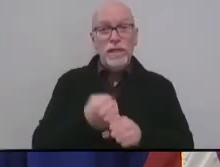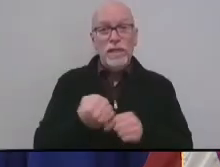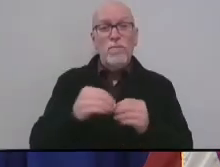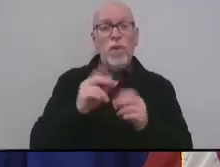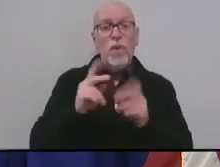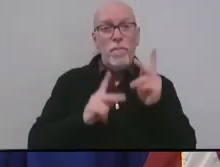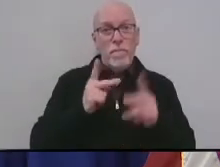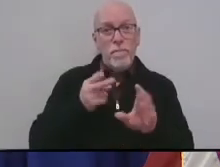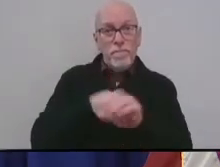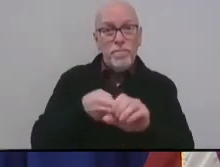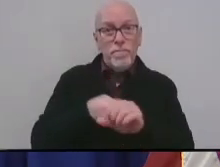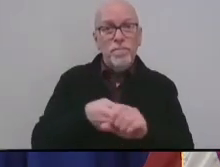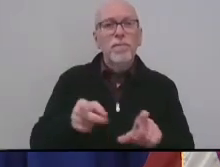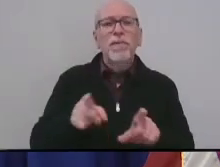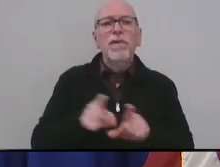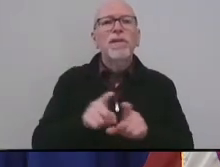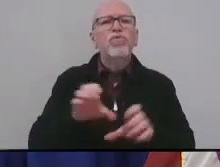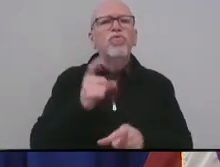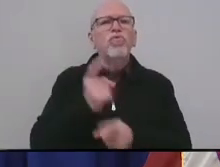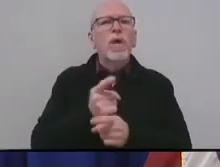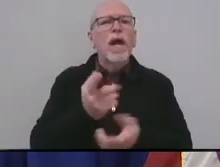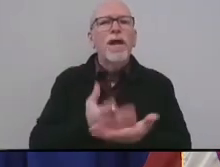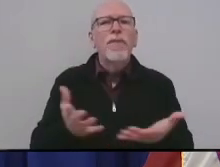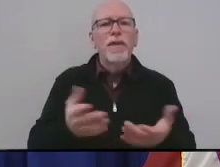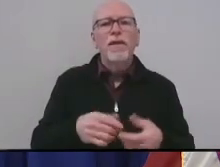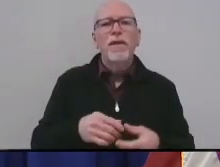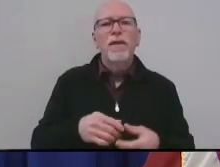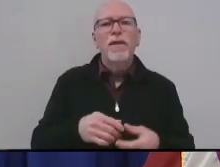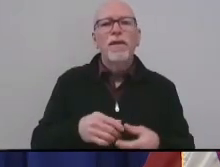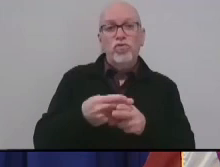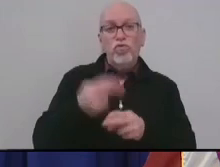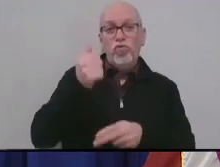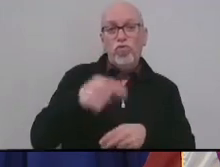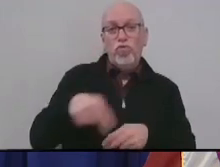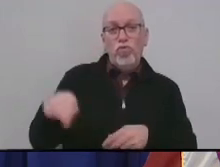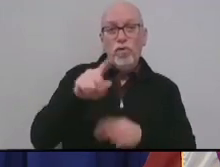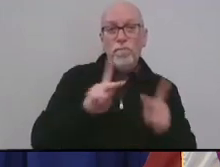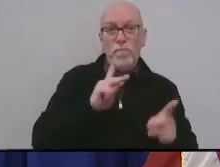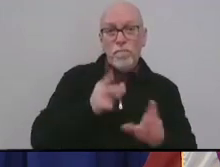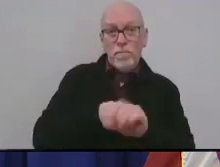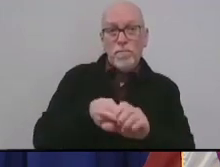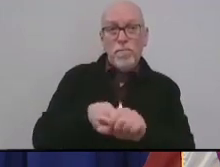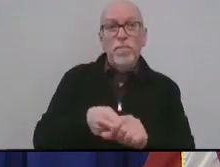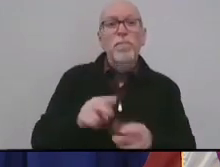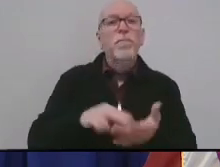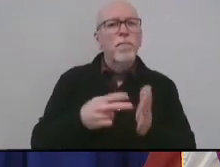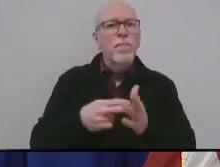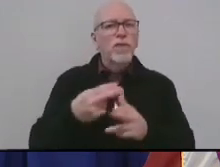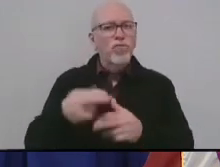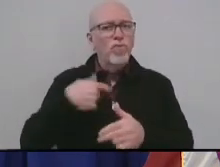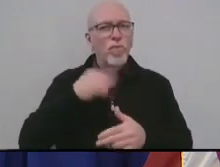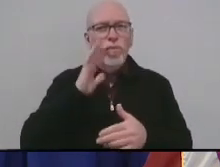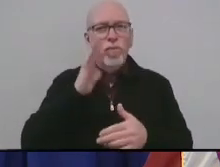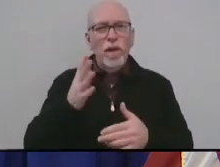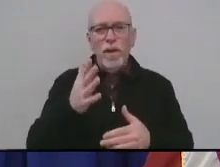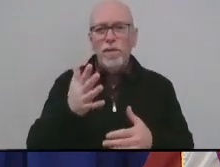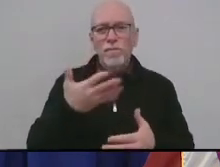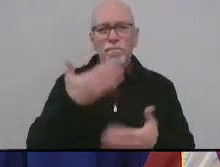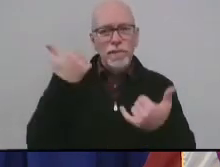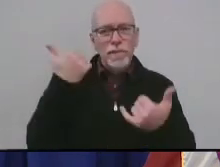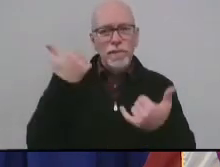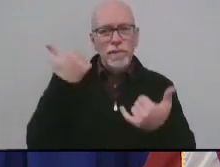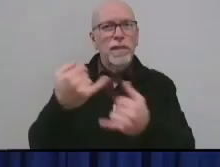just like doing the right thing, do the right thing. You know, the sooner we get more people there, the sooner we're at the end of the tunnel.